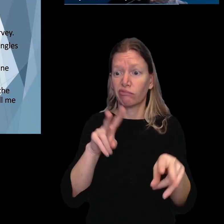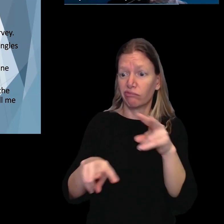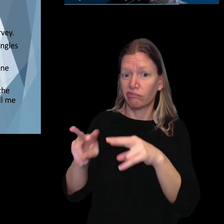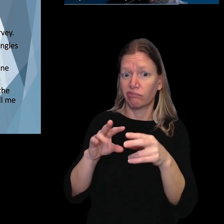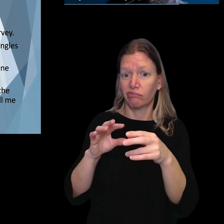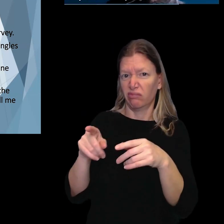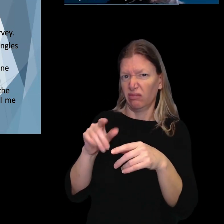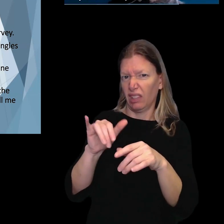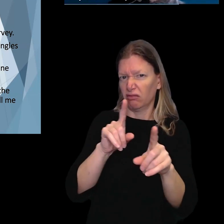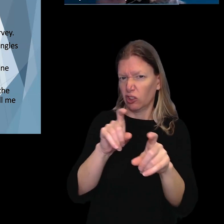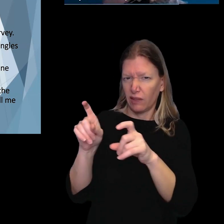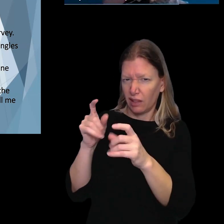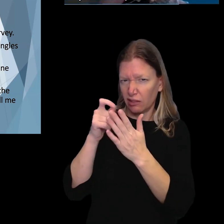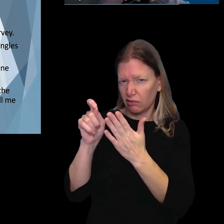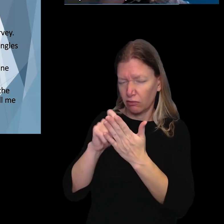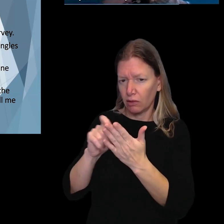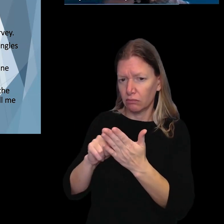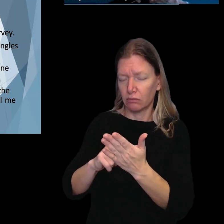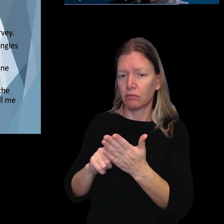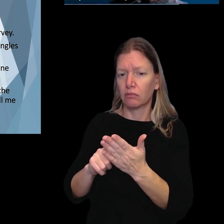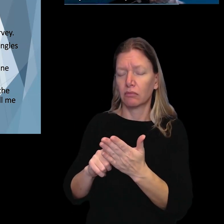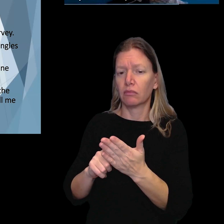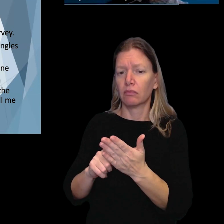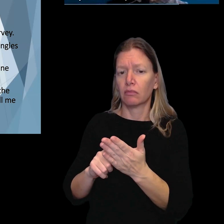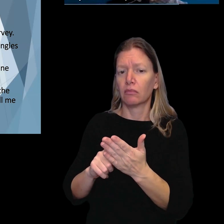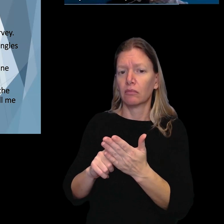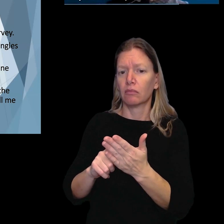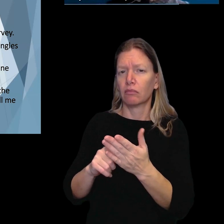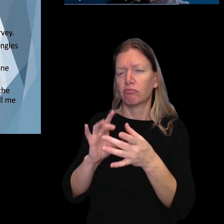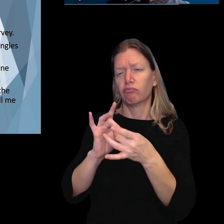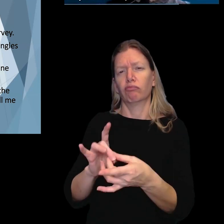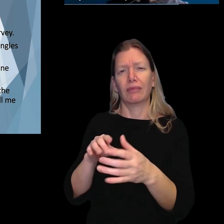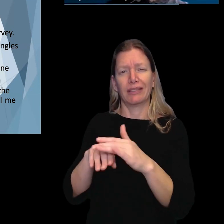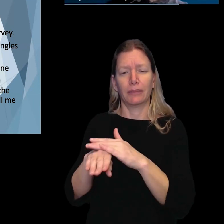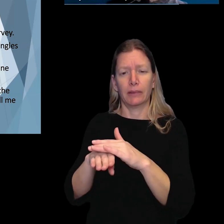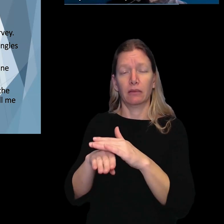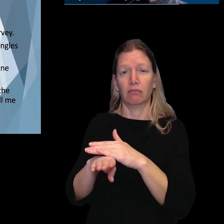you observe um, for use in the